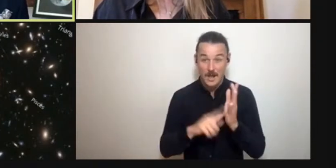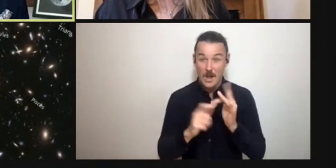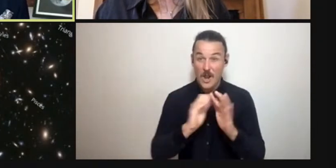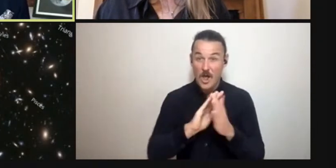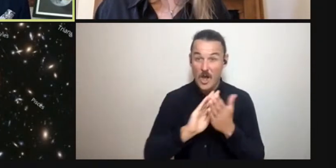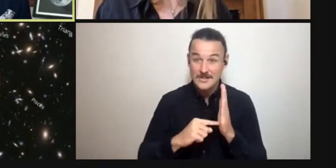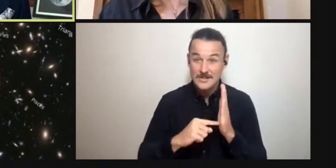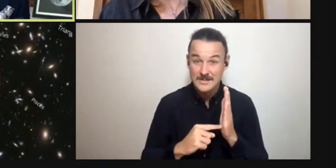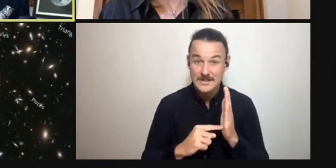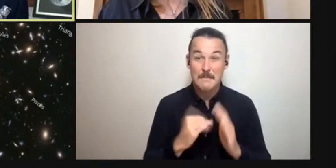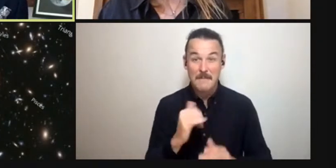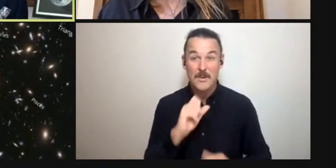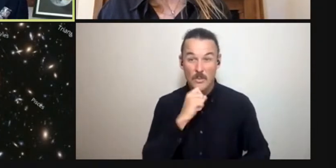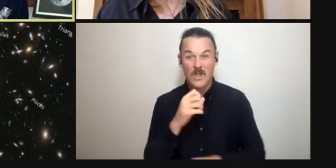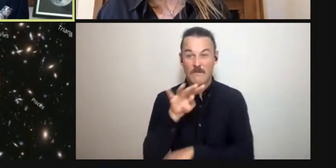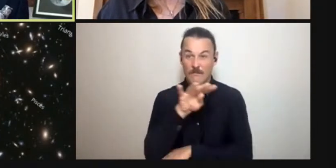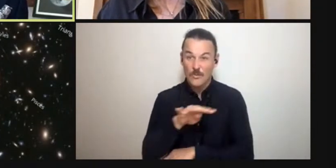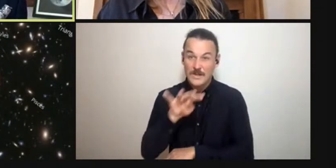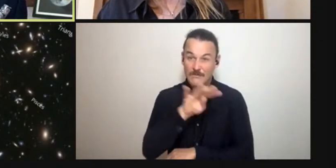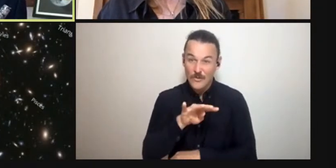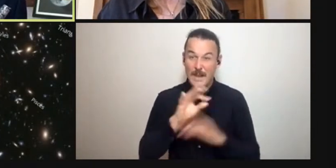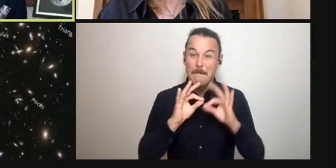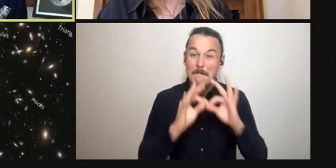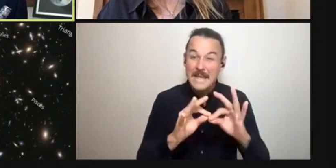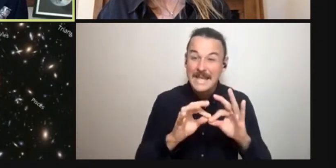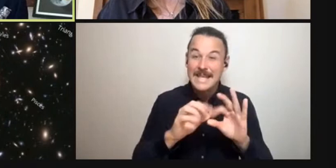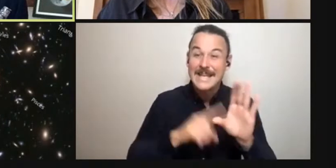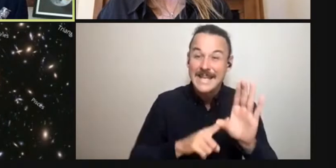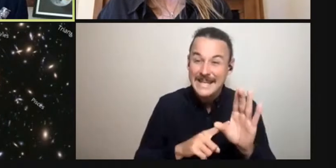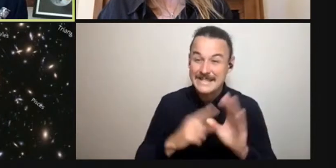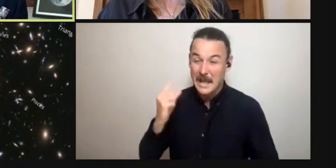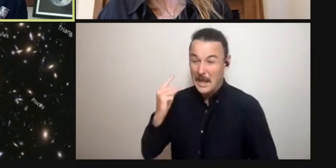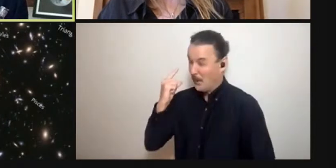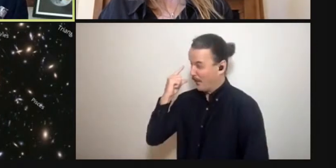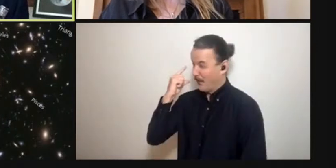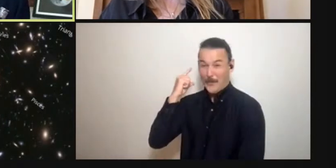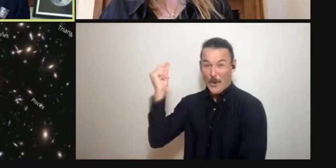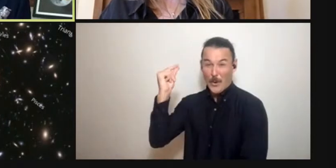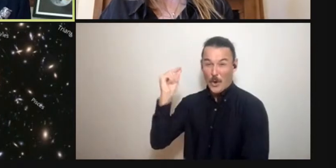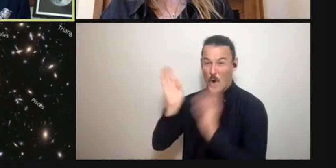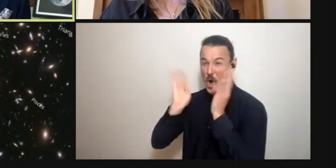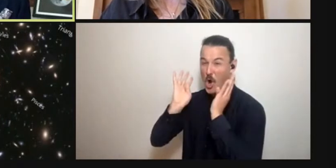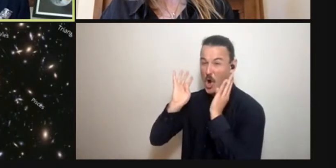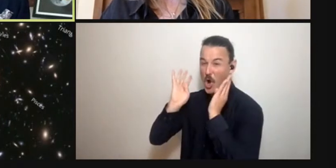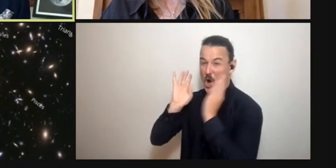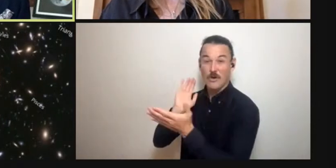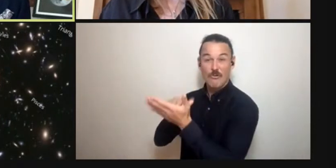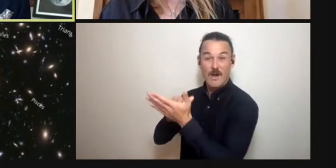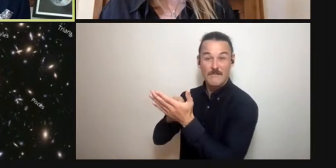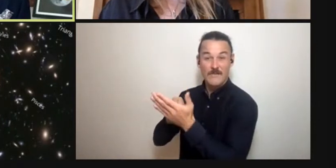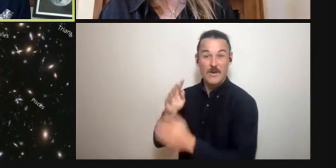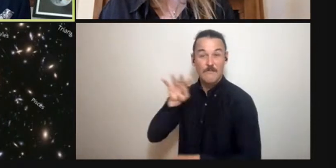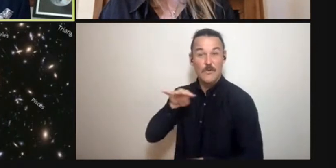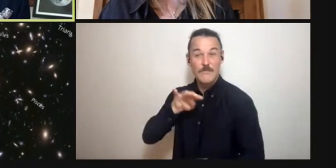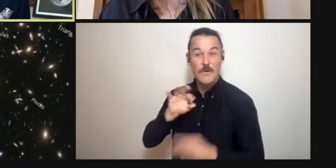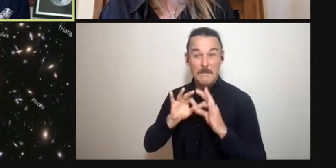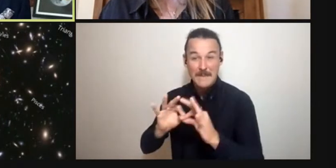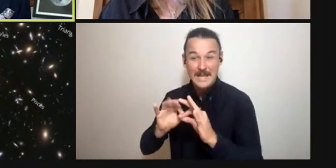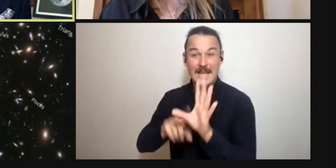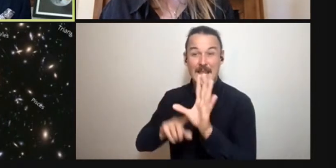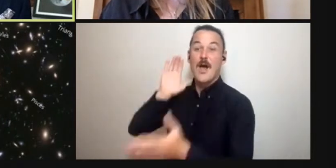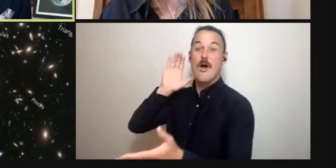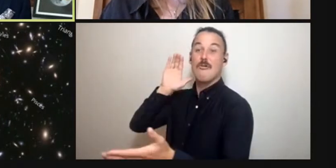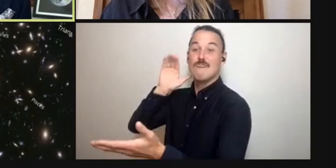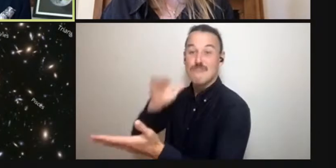universe is expanding. And either way, by the time you got there, the star itself would have ended because it only lived for about 1 million years. So the very